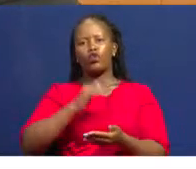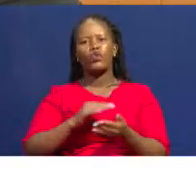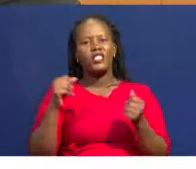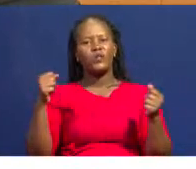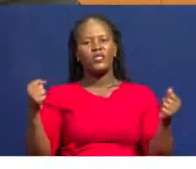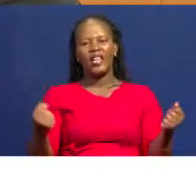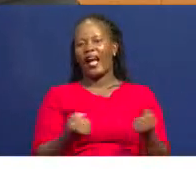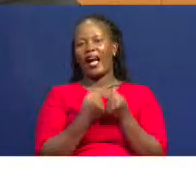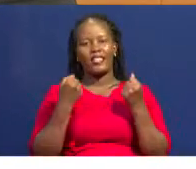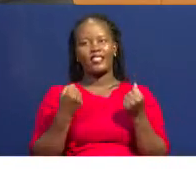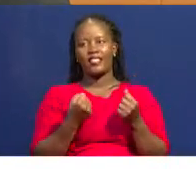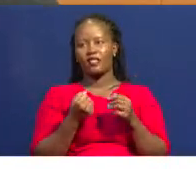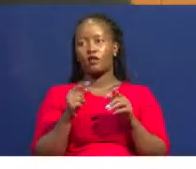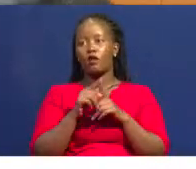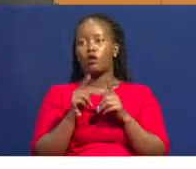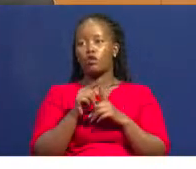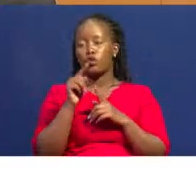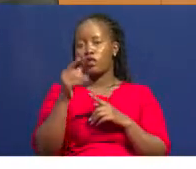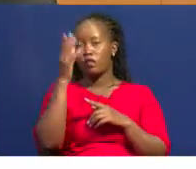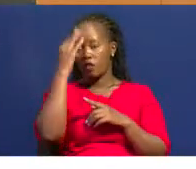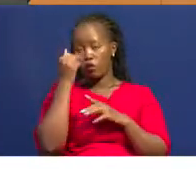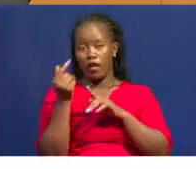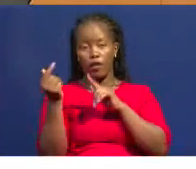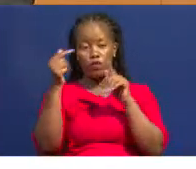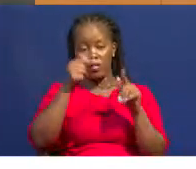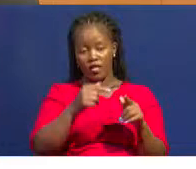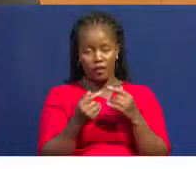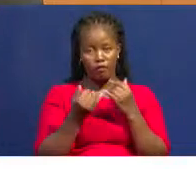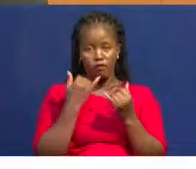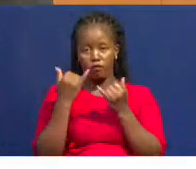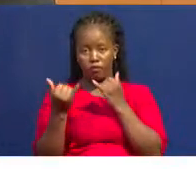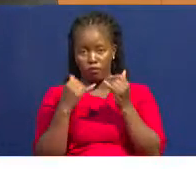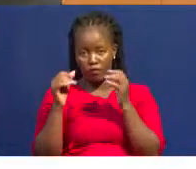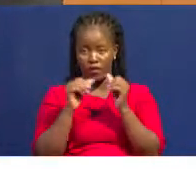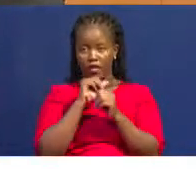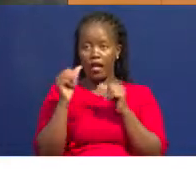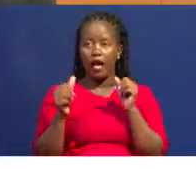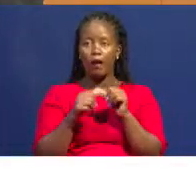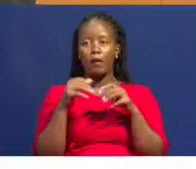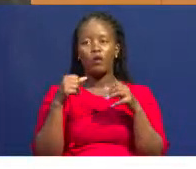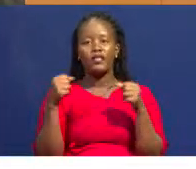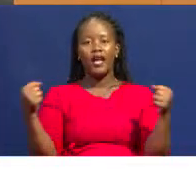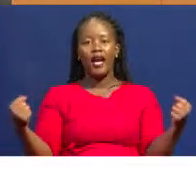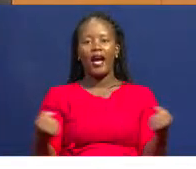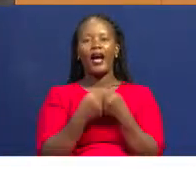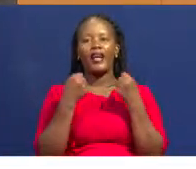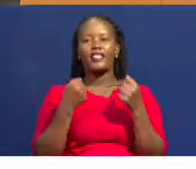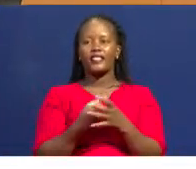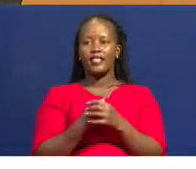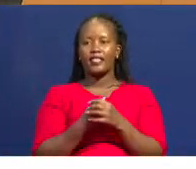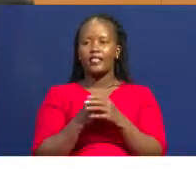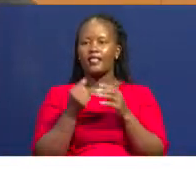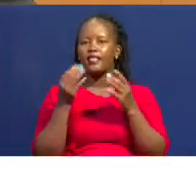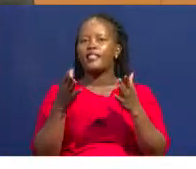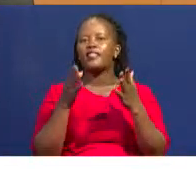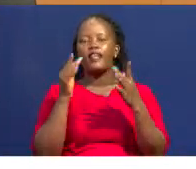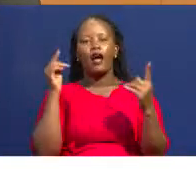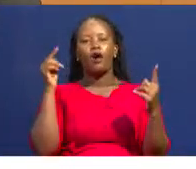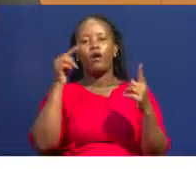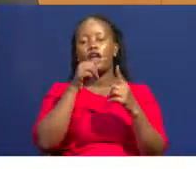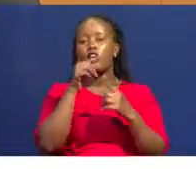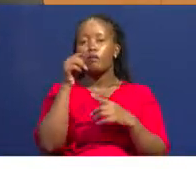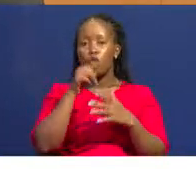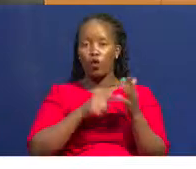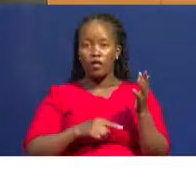think that is why we are here. We are not here because of anything else. Yes. It is about the accidents. And what is the objective? Is to reduce